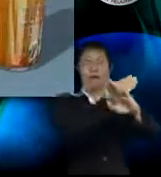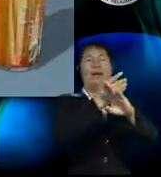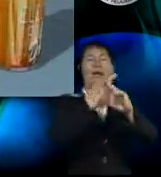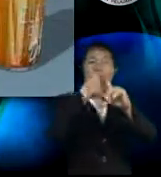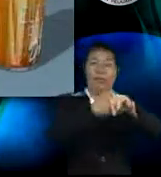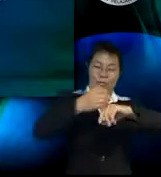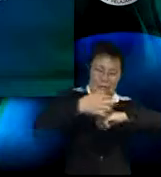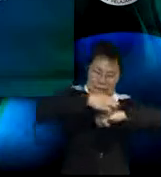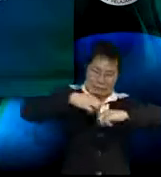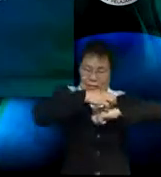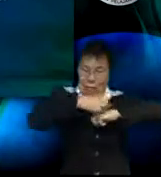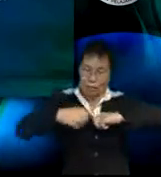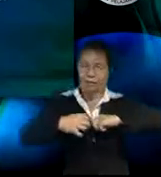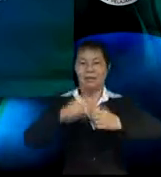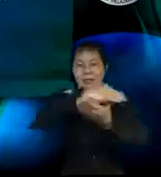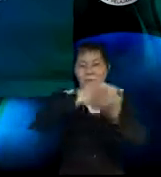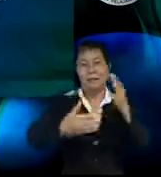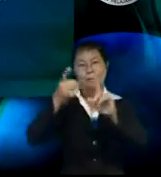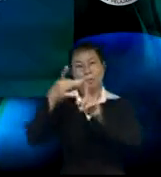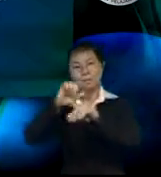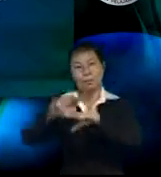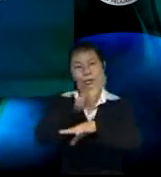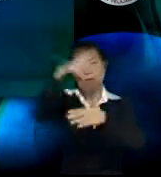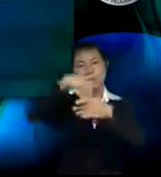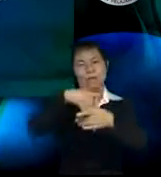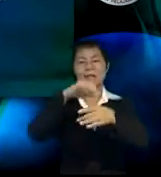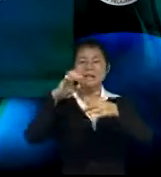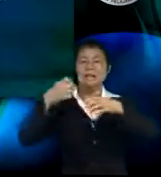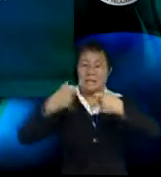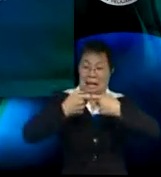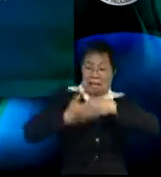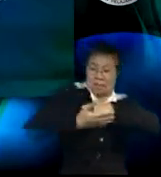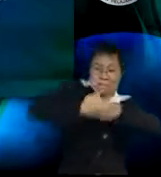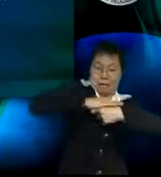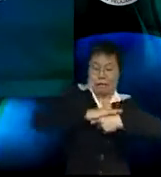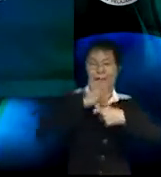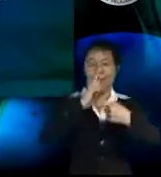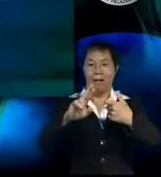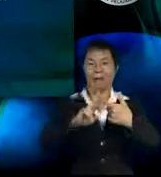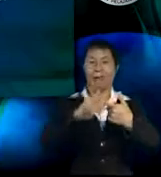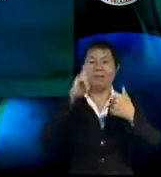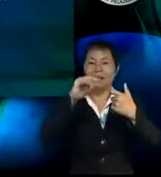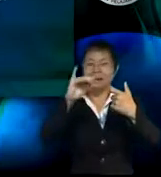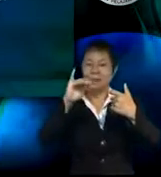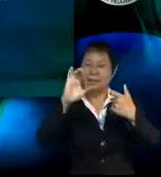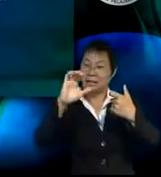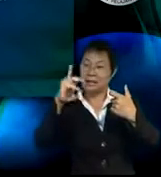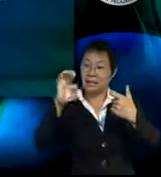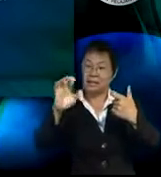corrosion. Some of the metals used in electroplating are nickel,